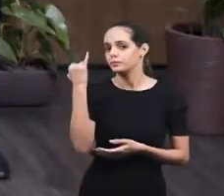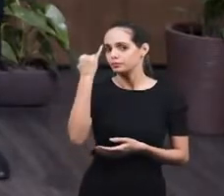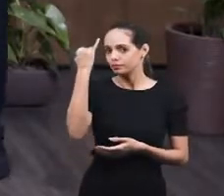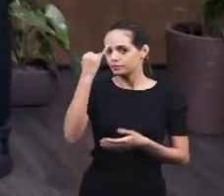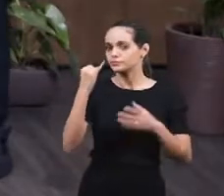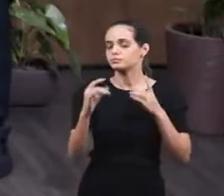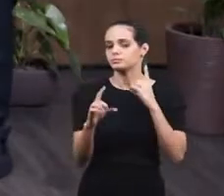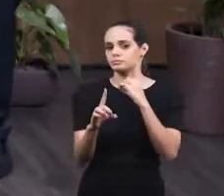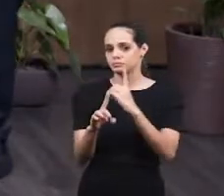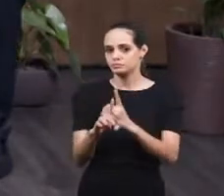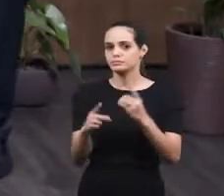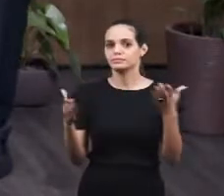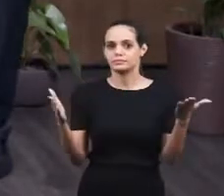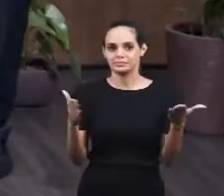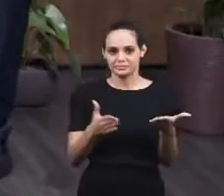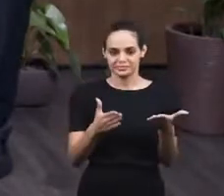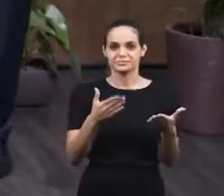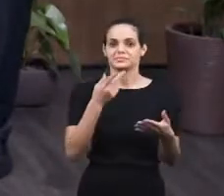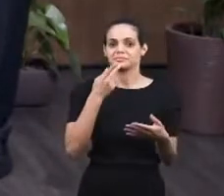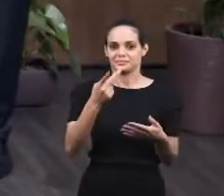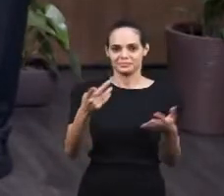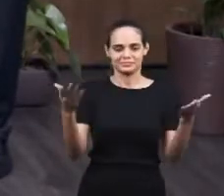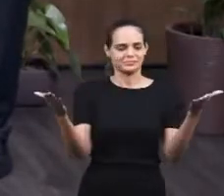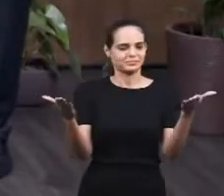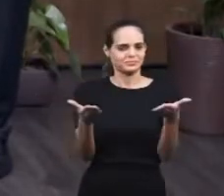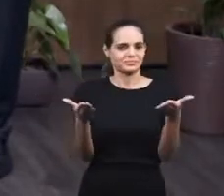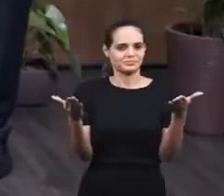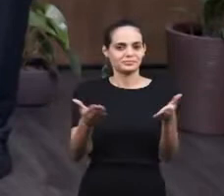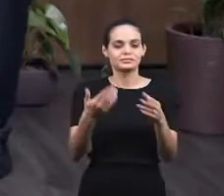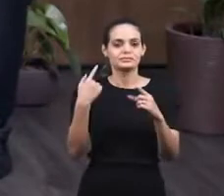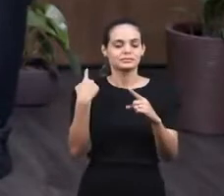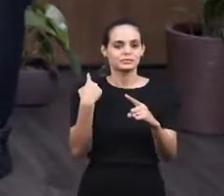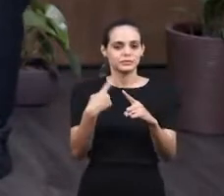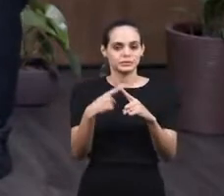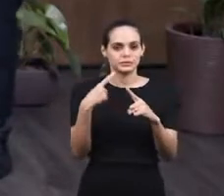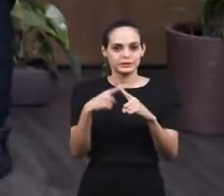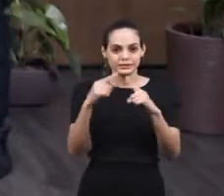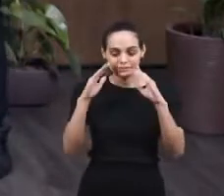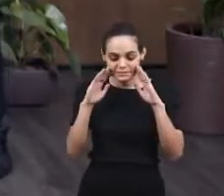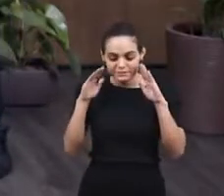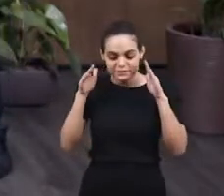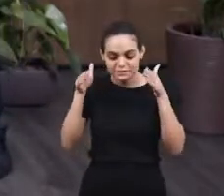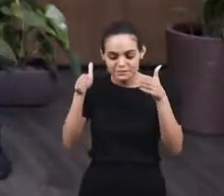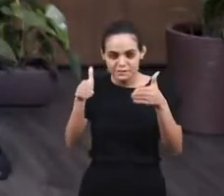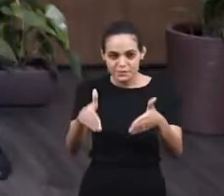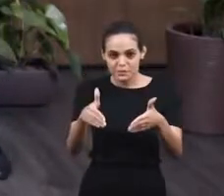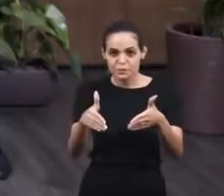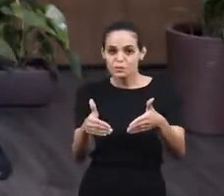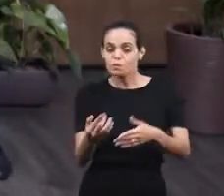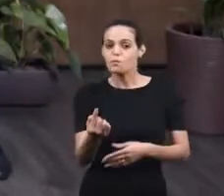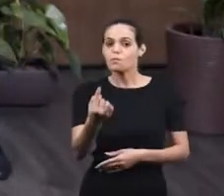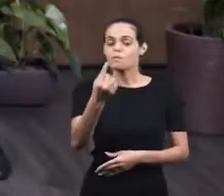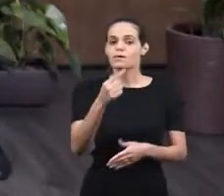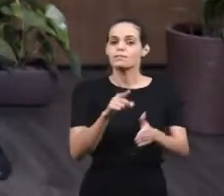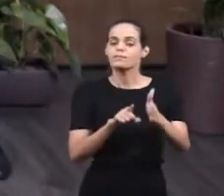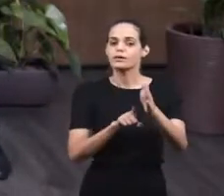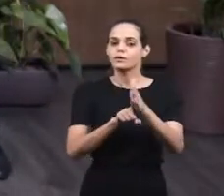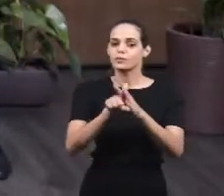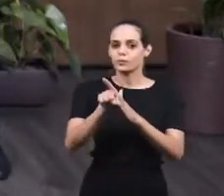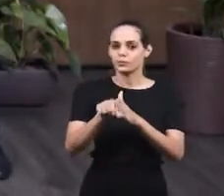it's important, Daniel, that this encounter that we are going to speak of today, this emphasis was given